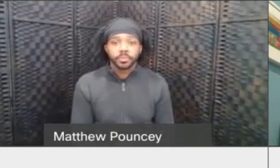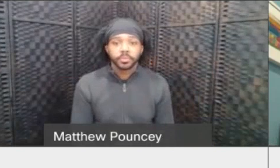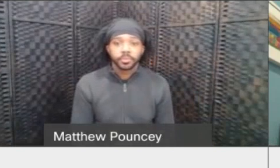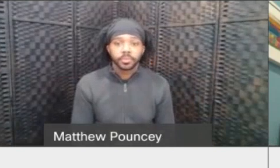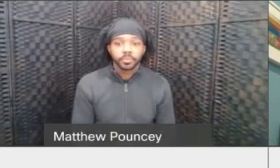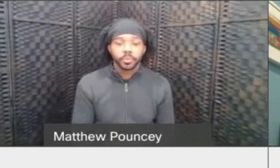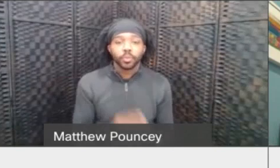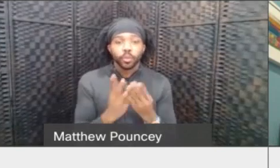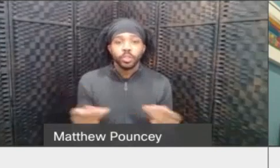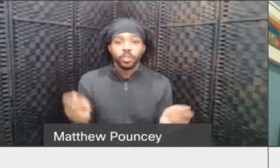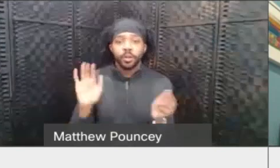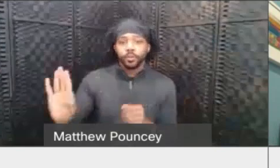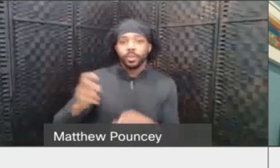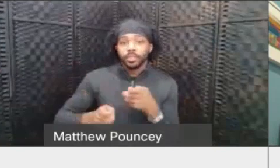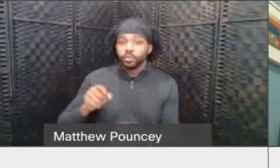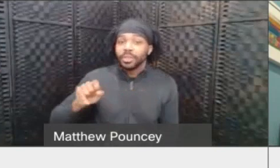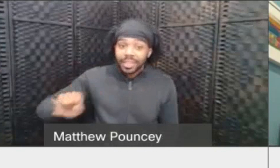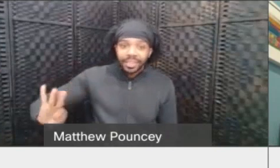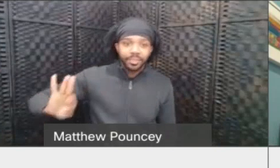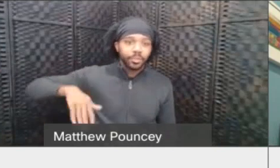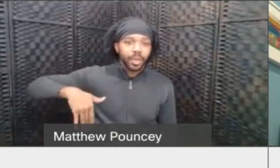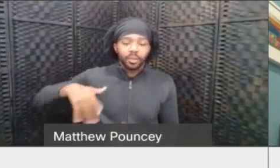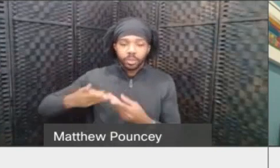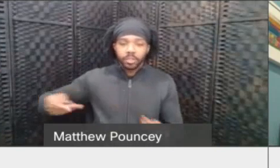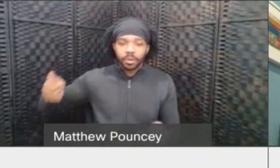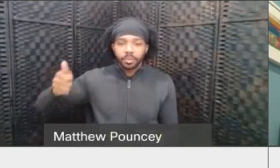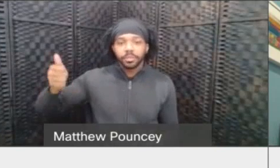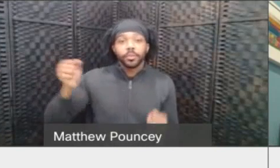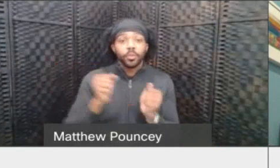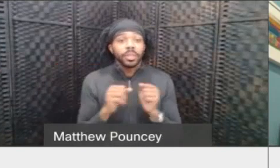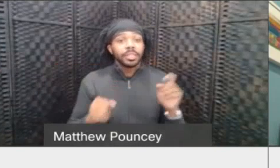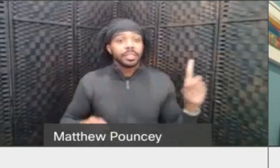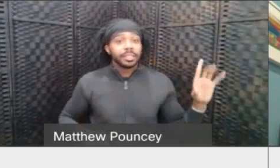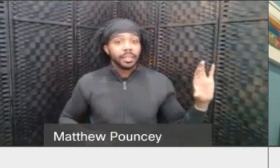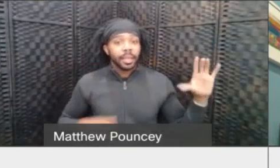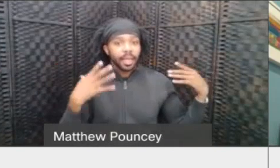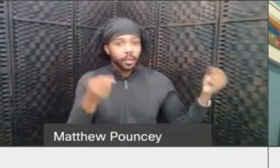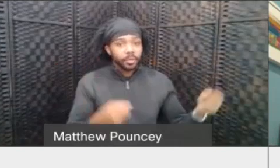to resolve this if you have not already been able to resolve it with DC Health.